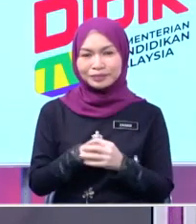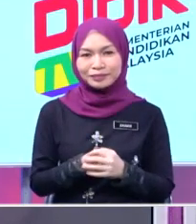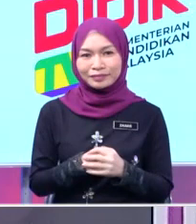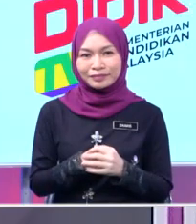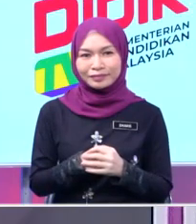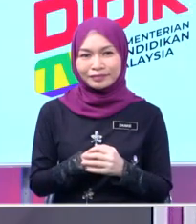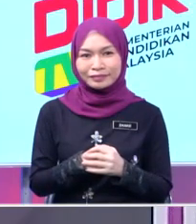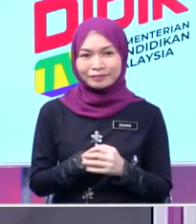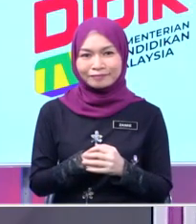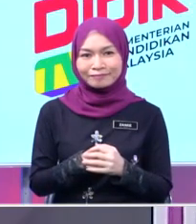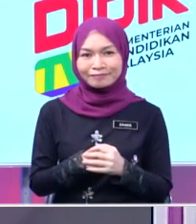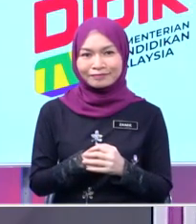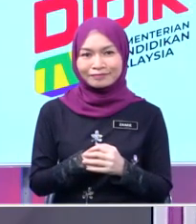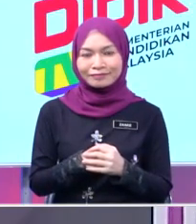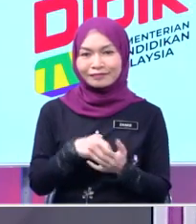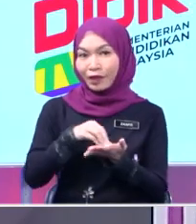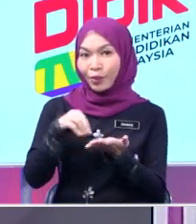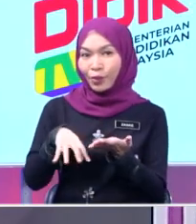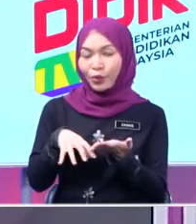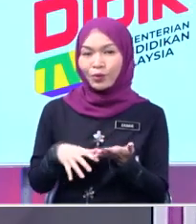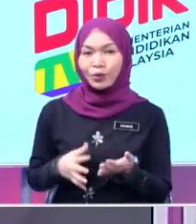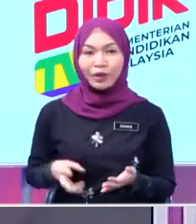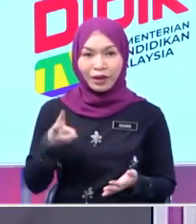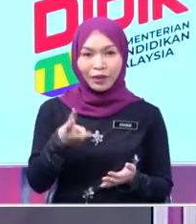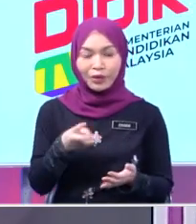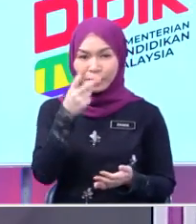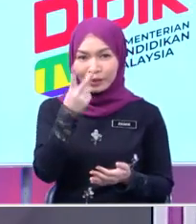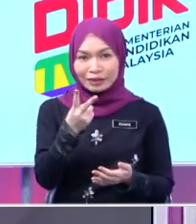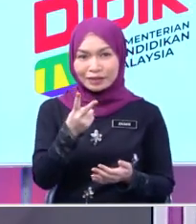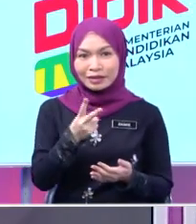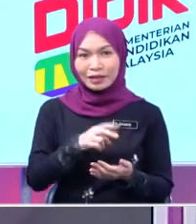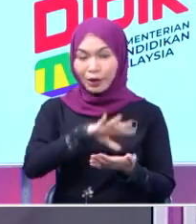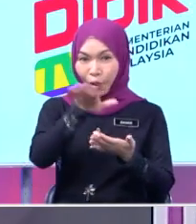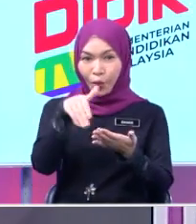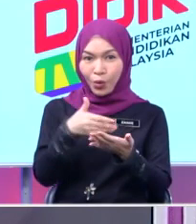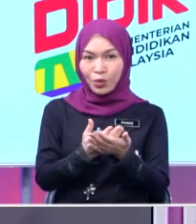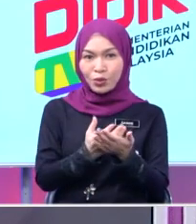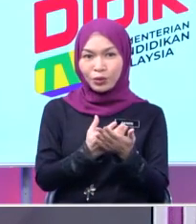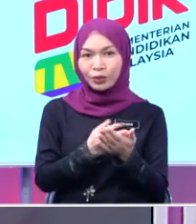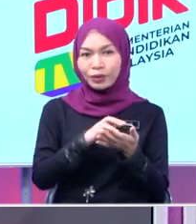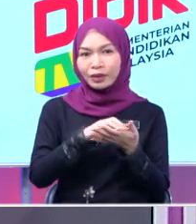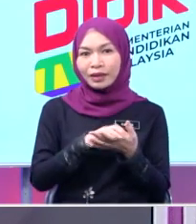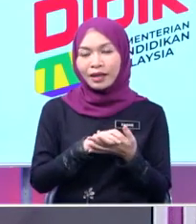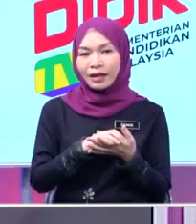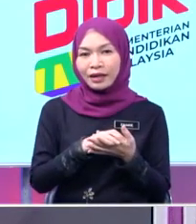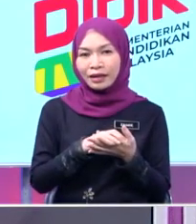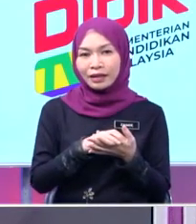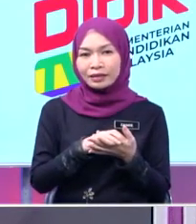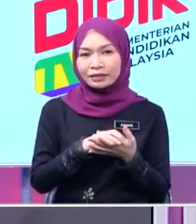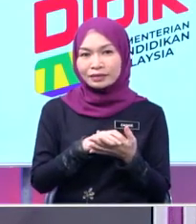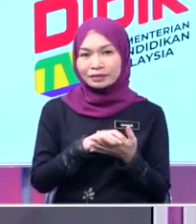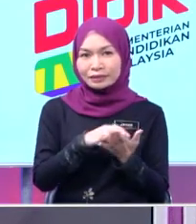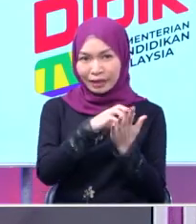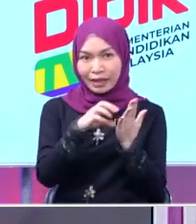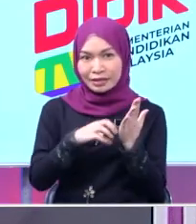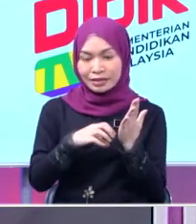part, the pupils are going to see a whole essay, but of course, my focus will be on looking at the opening paragraph. Okay, and